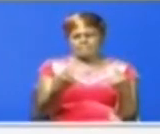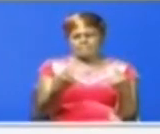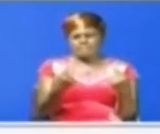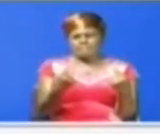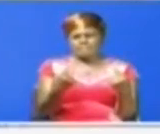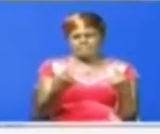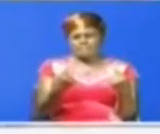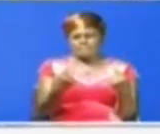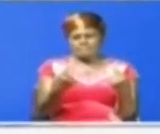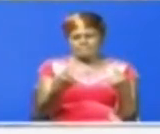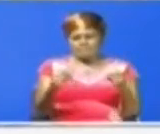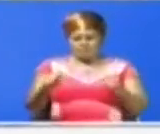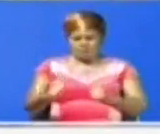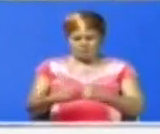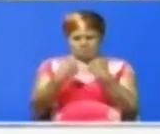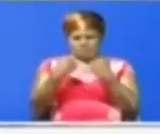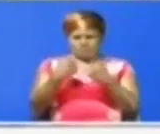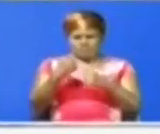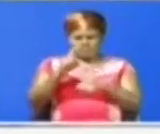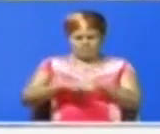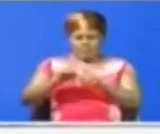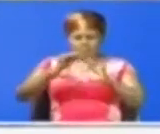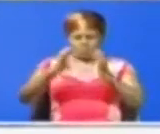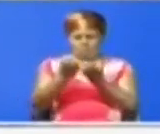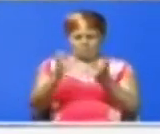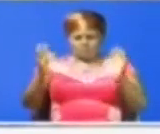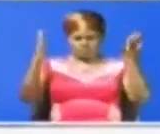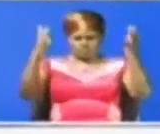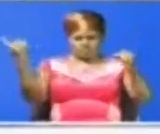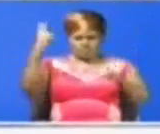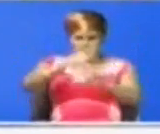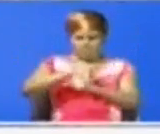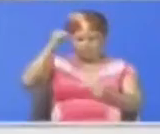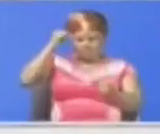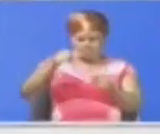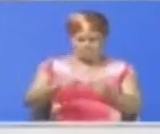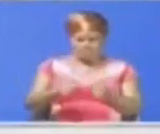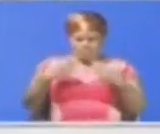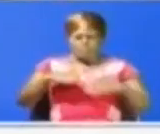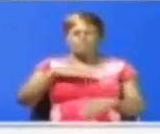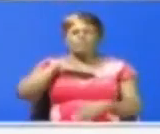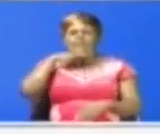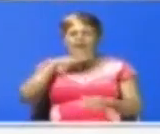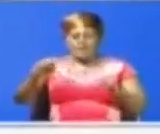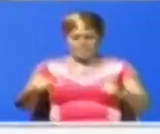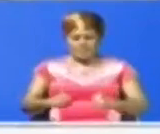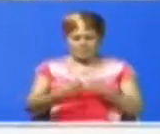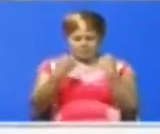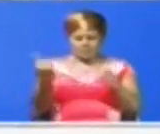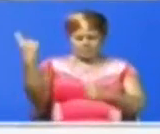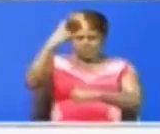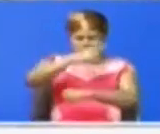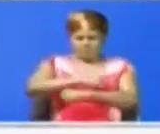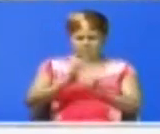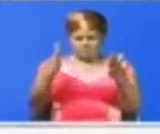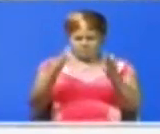kidogo. The accident occurred as the world marked the World Day of Remembrance for Road Traffic Victims. The day is marked